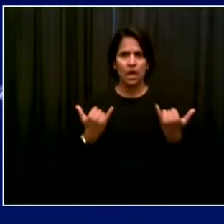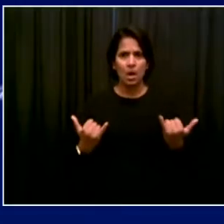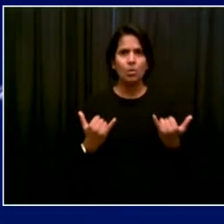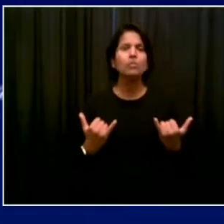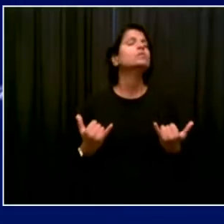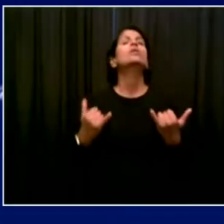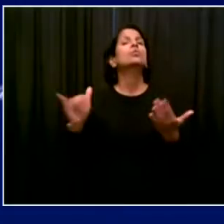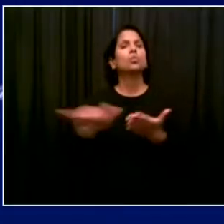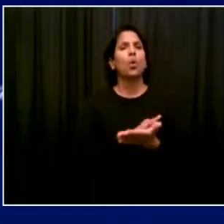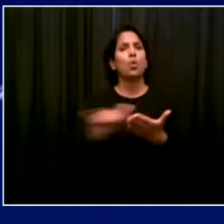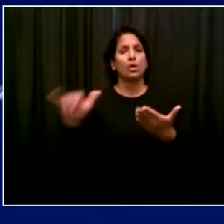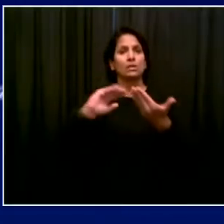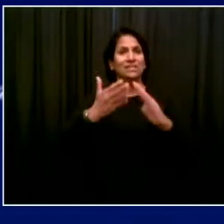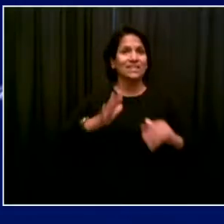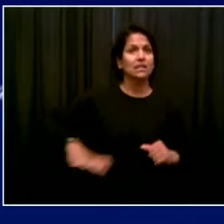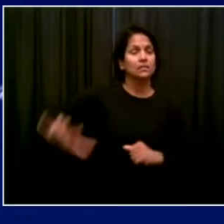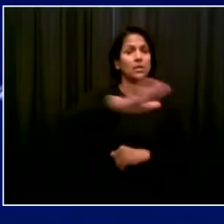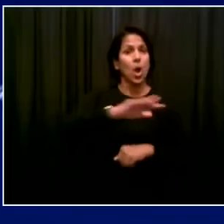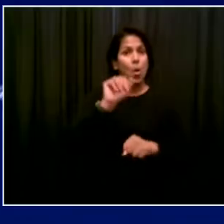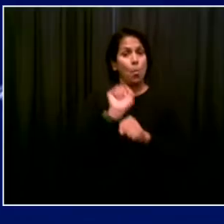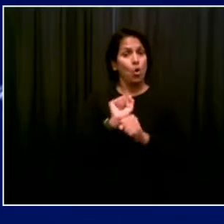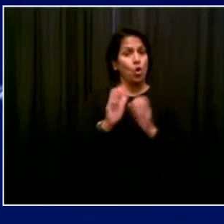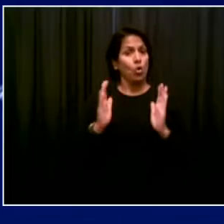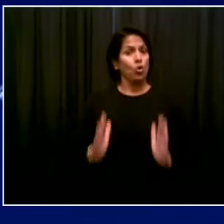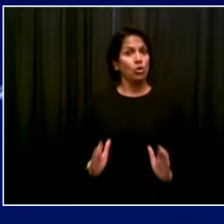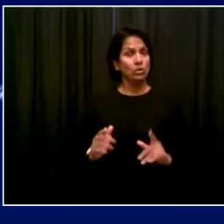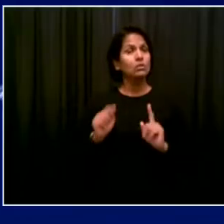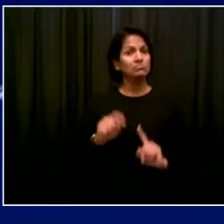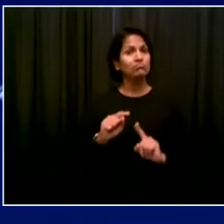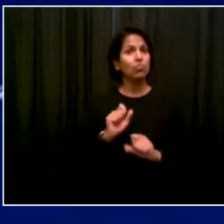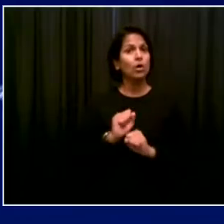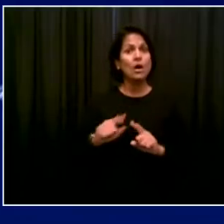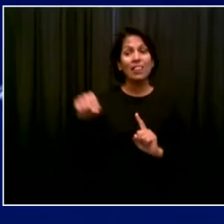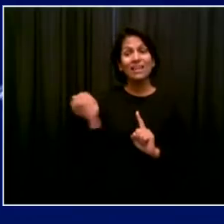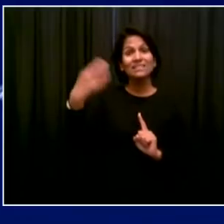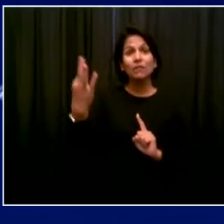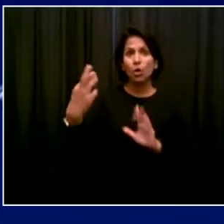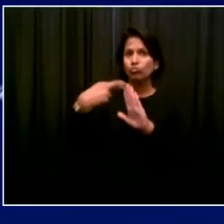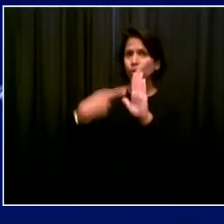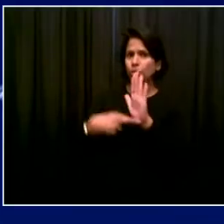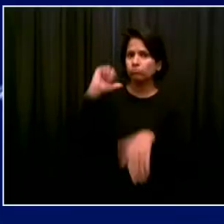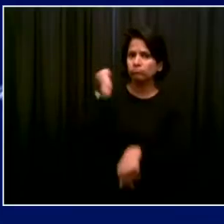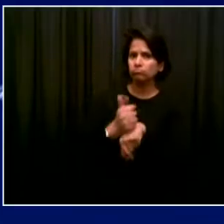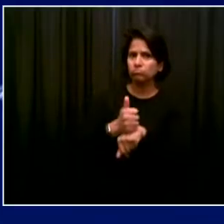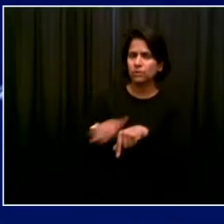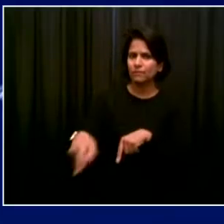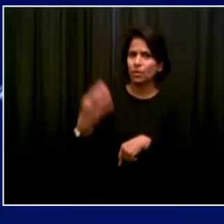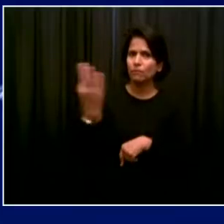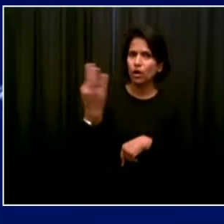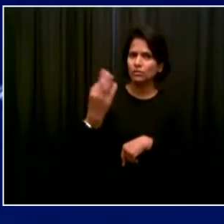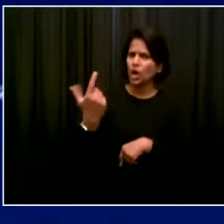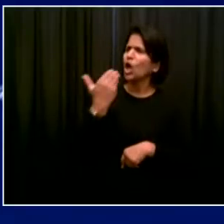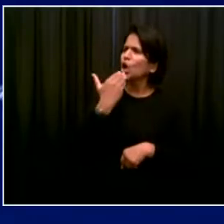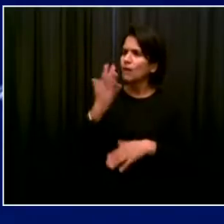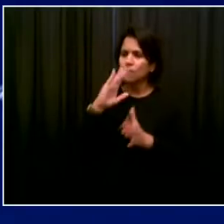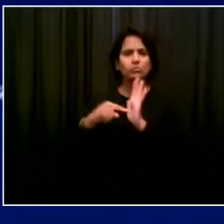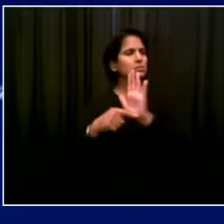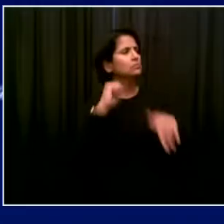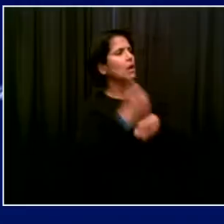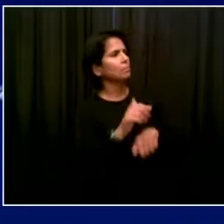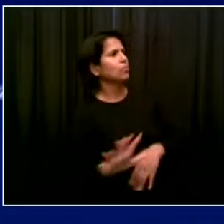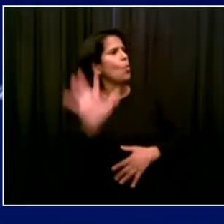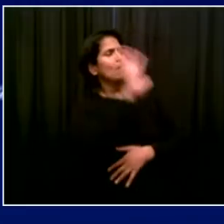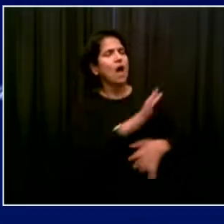and the country protected and sets an example for our country. So we at the Biden administration fully support